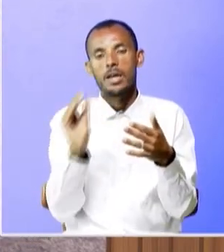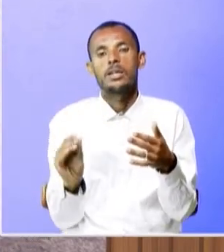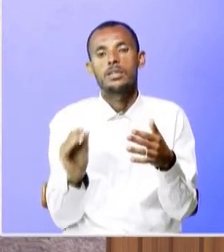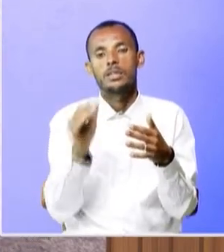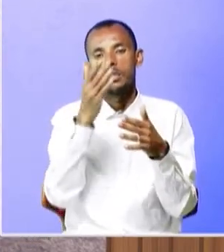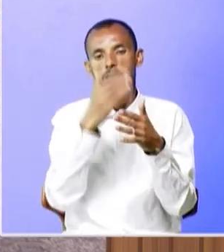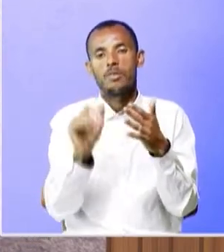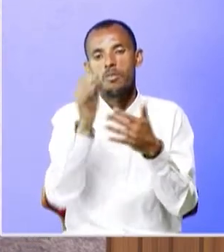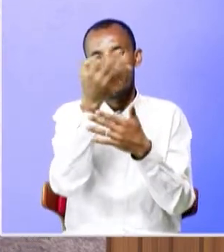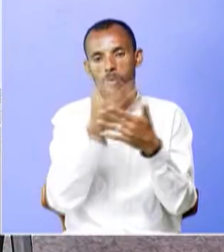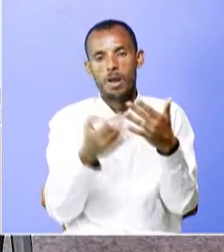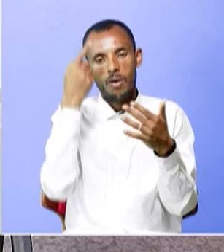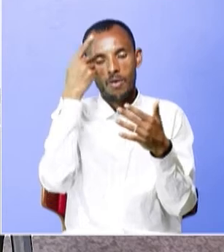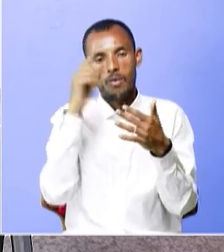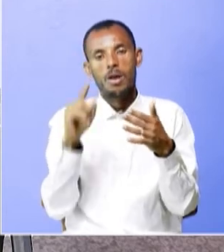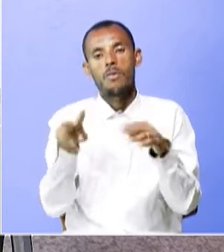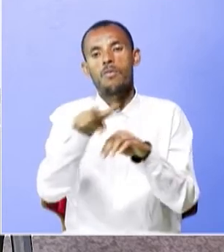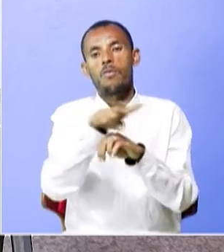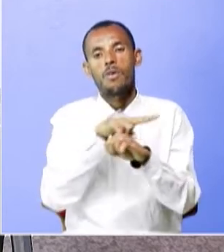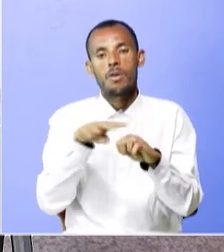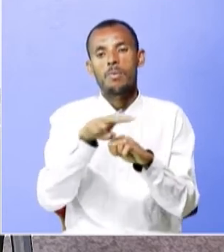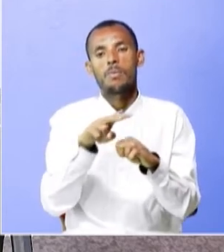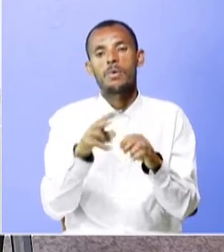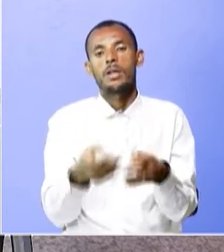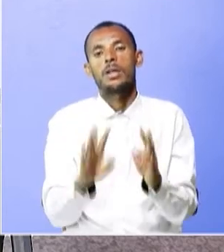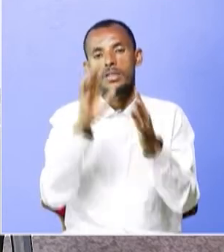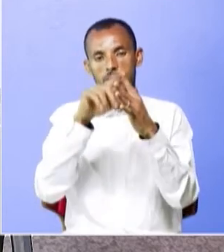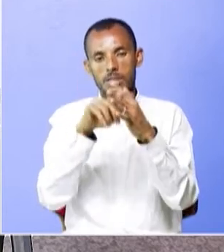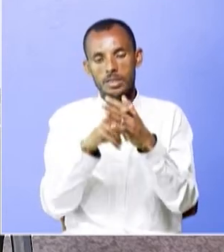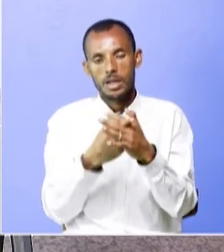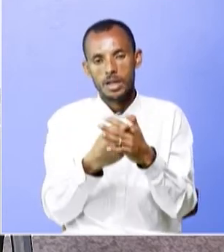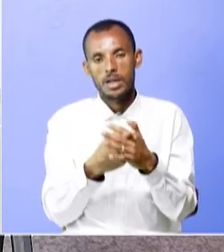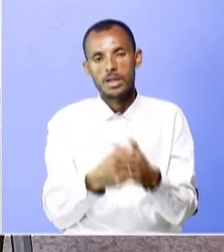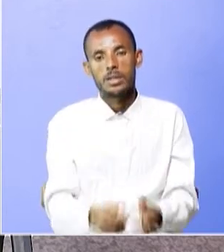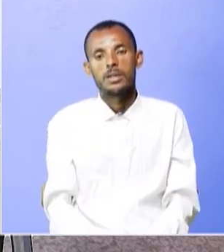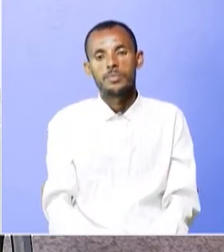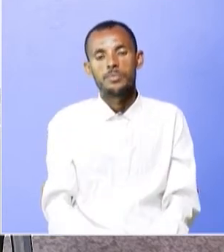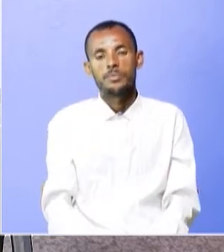some formulas for volume. So let's start